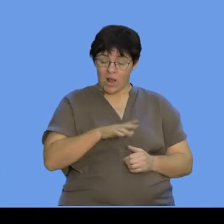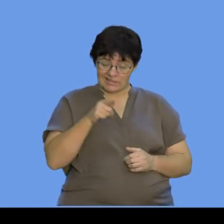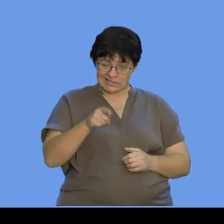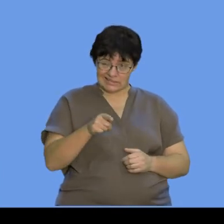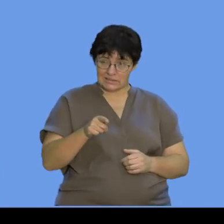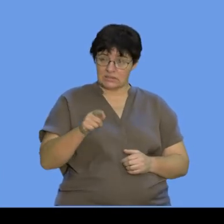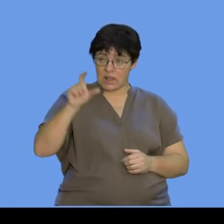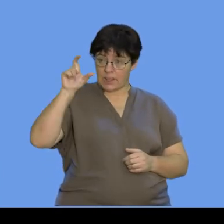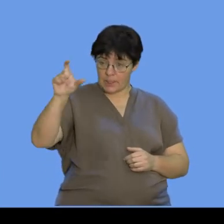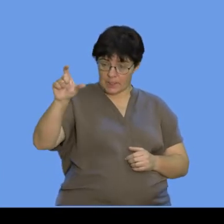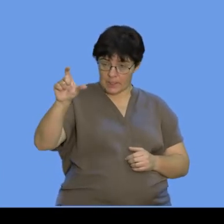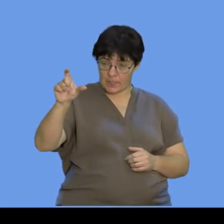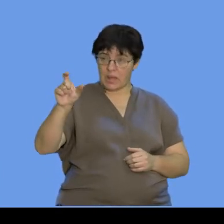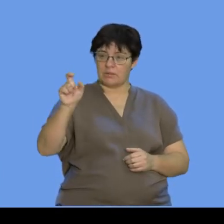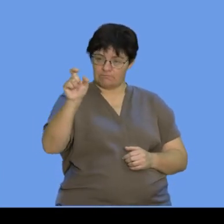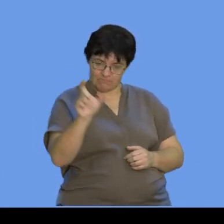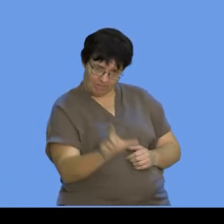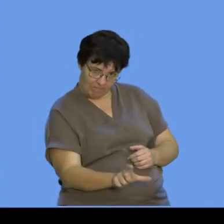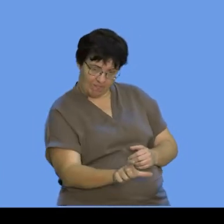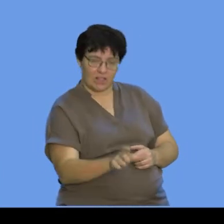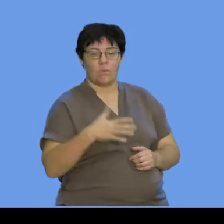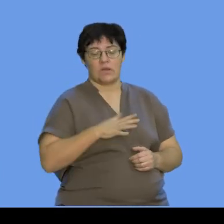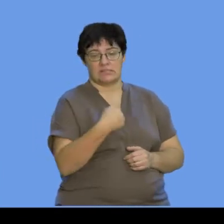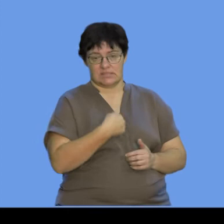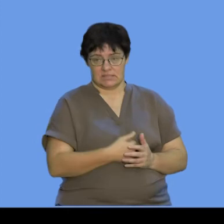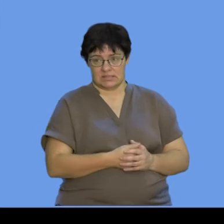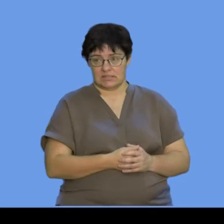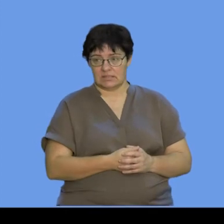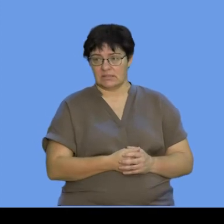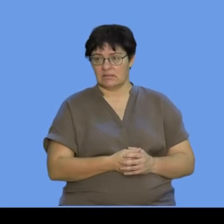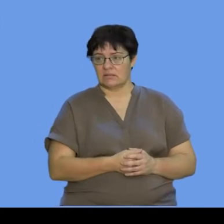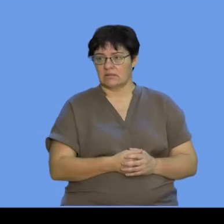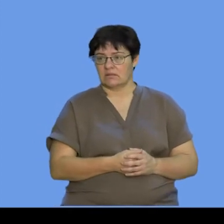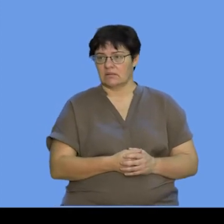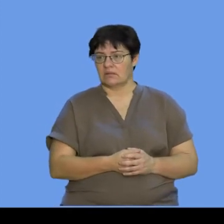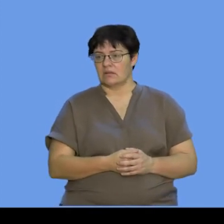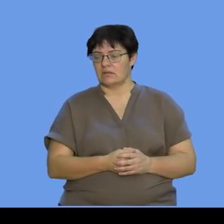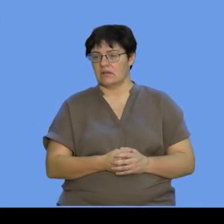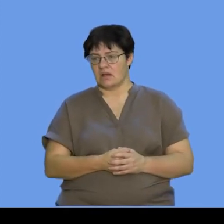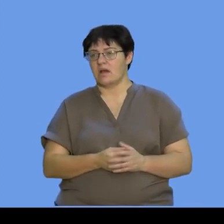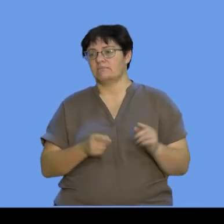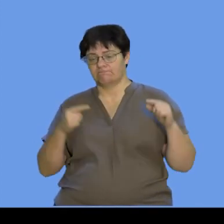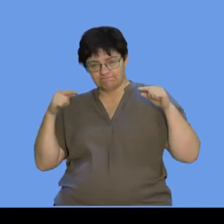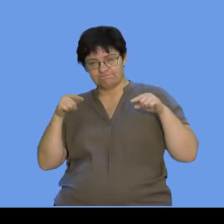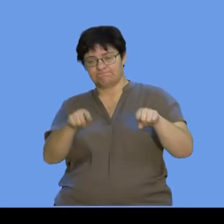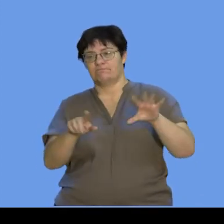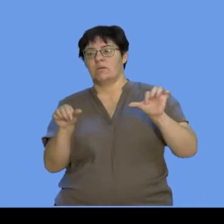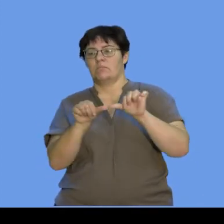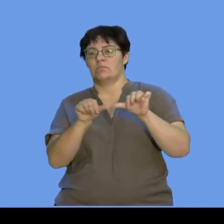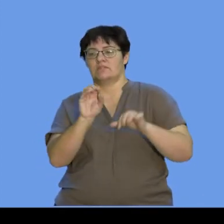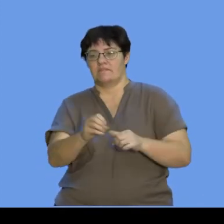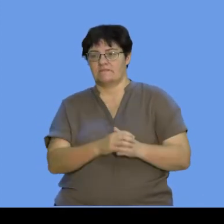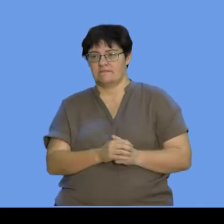there. So I want this small one with the longer side. So already you can see, guys, that these two are